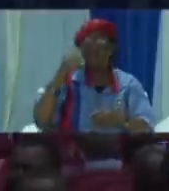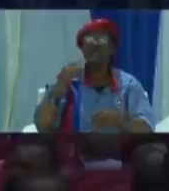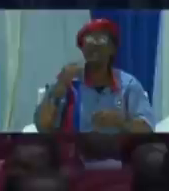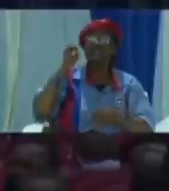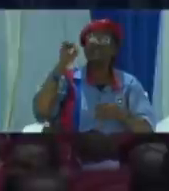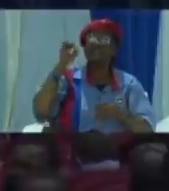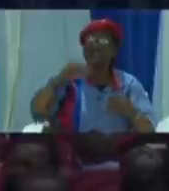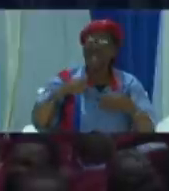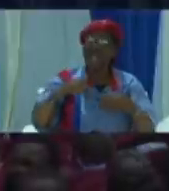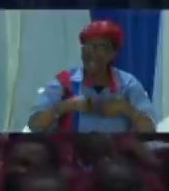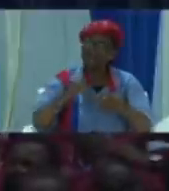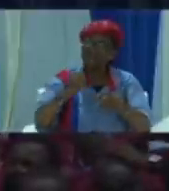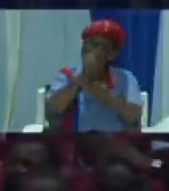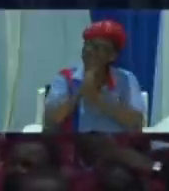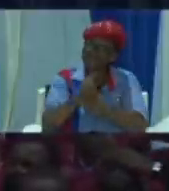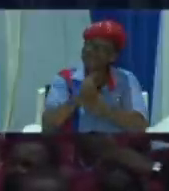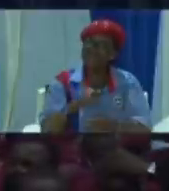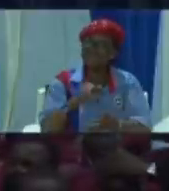Because